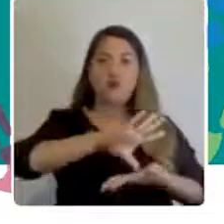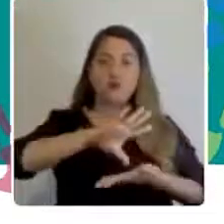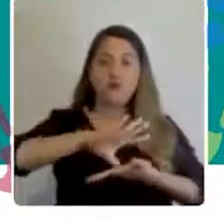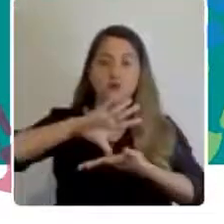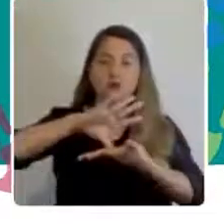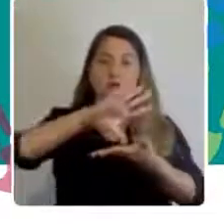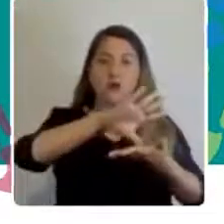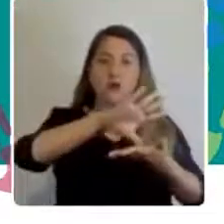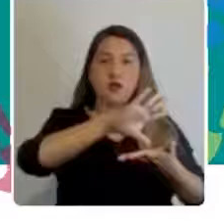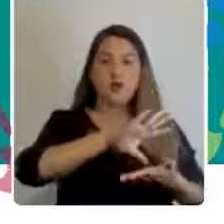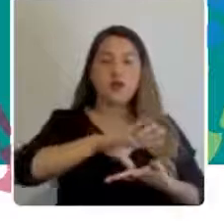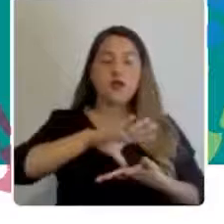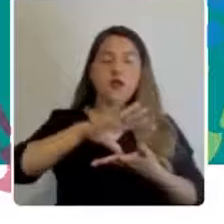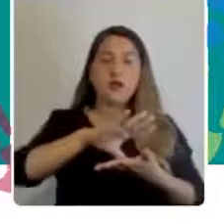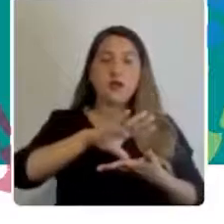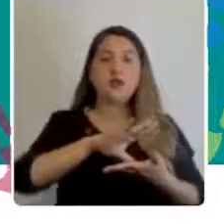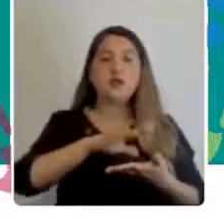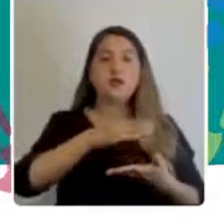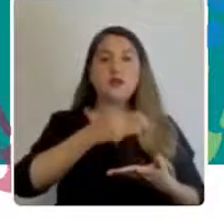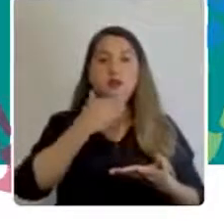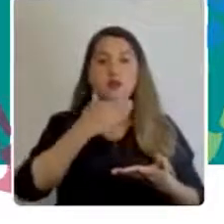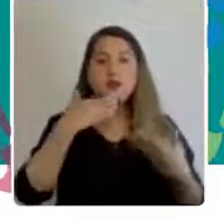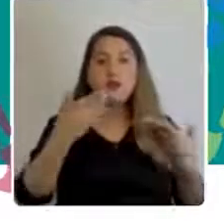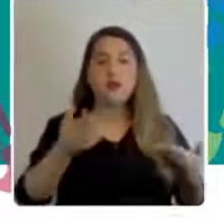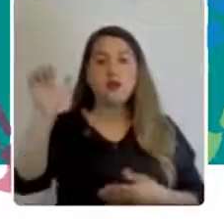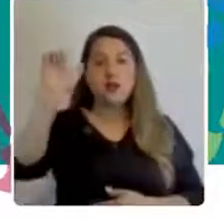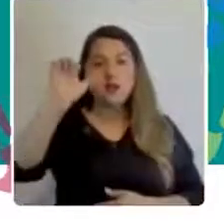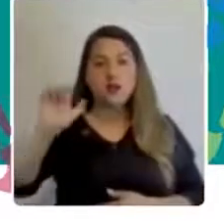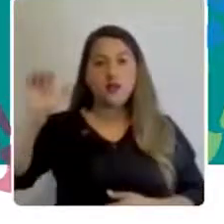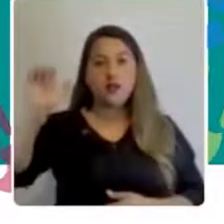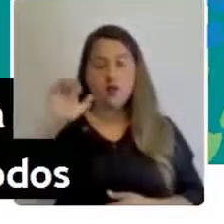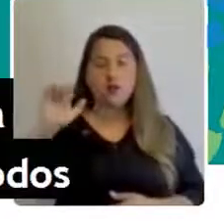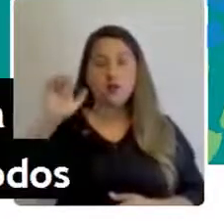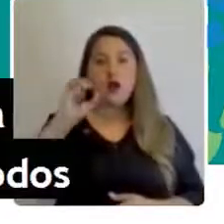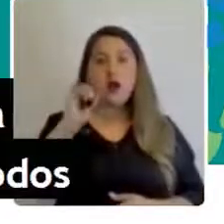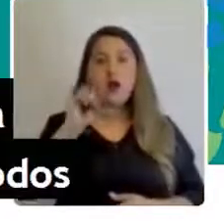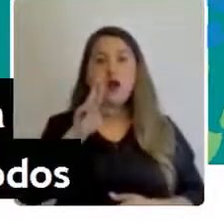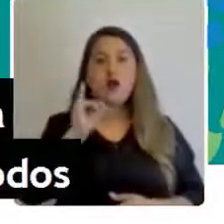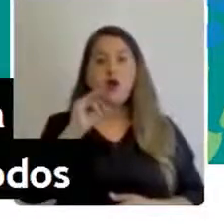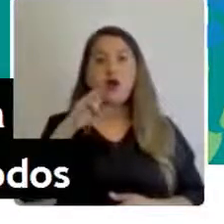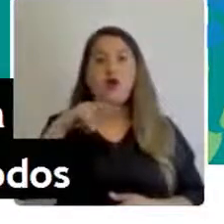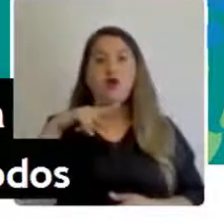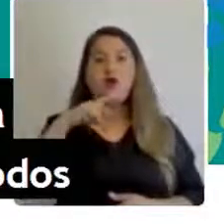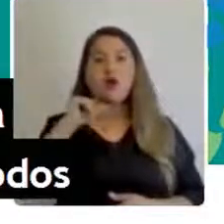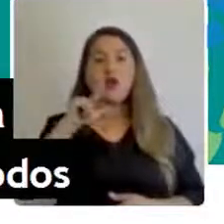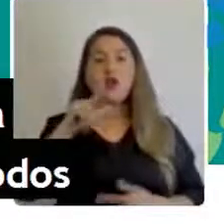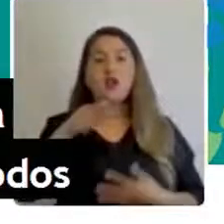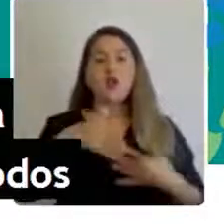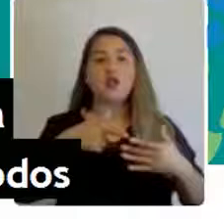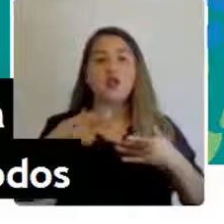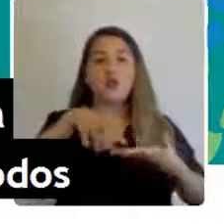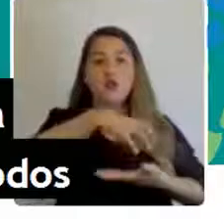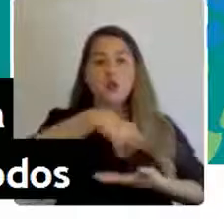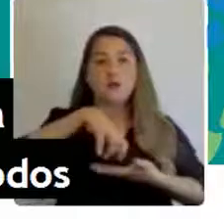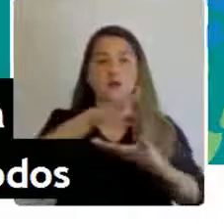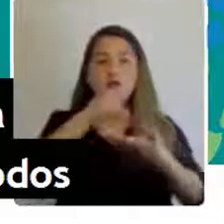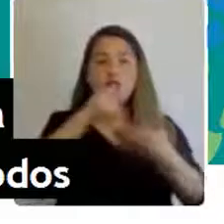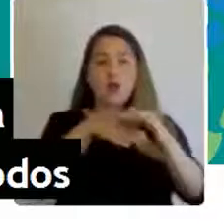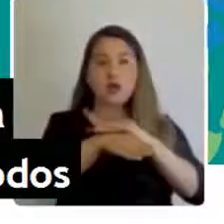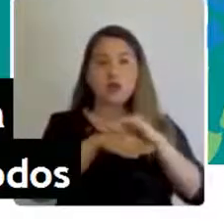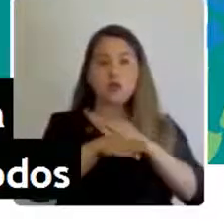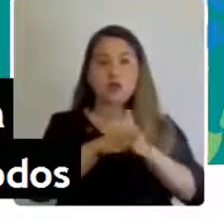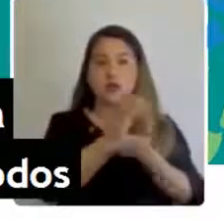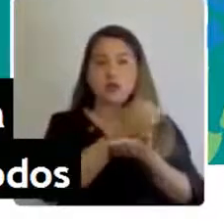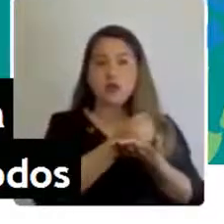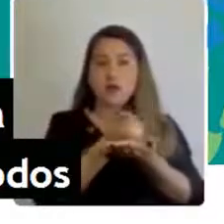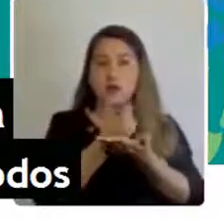that the population cannot access these orphan drugs. In Italy, we have the Italian Drug Agency, which